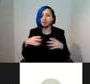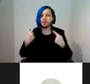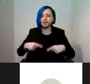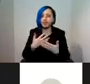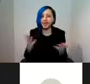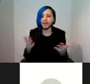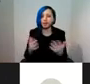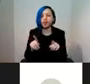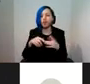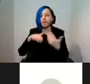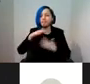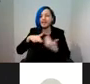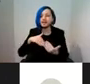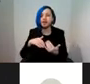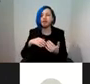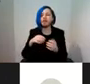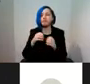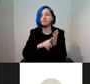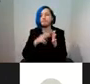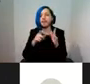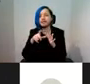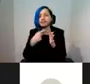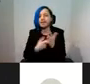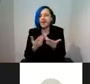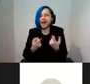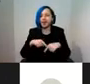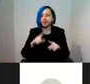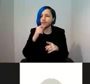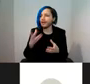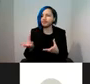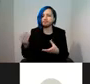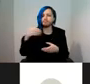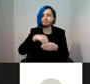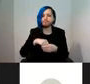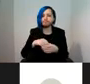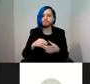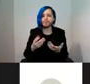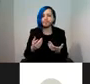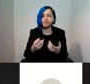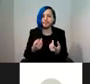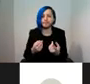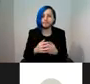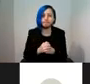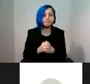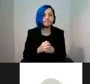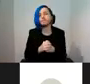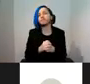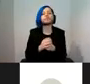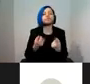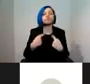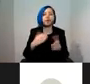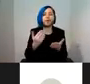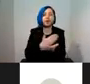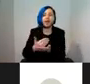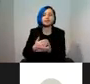Blender as well. How would we acquire something like Blender, which is a piece of rendering and that can be generated every software and often incorporate